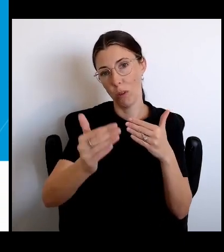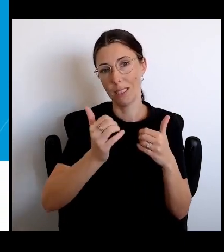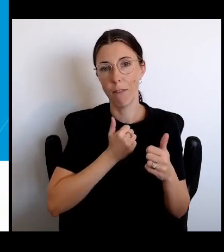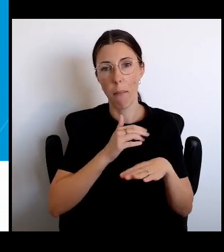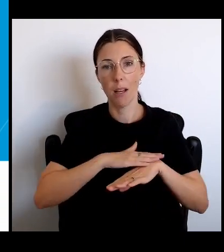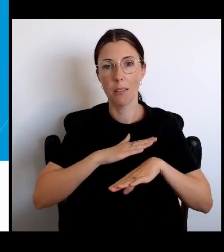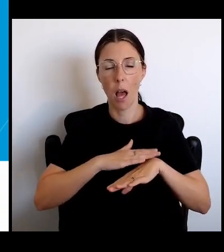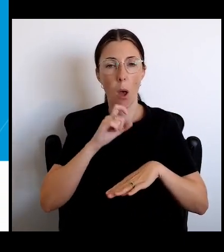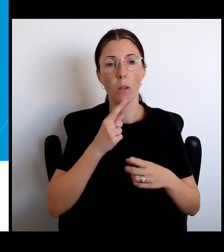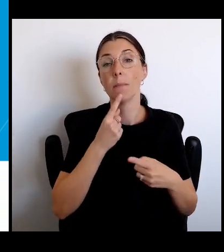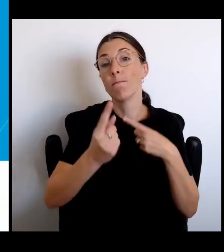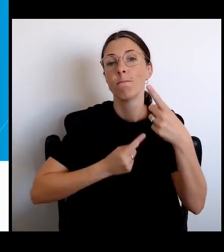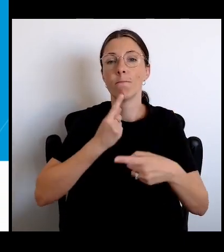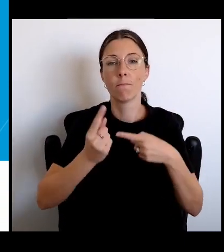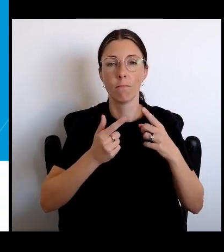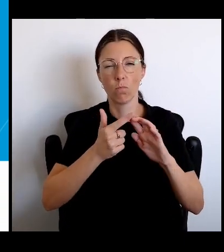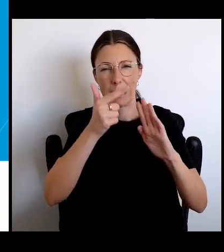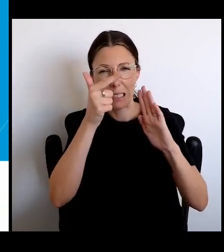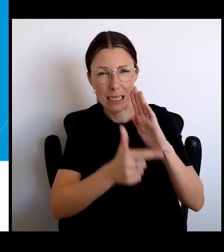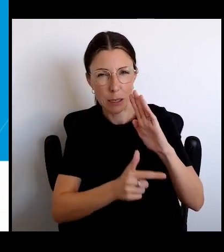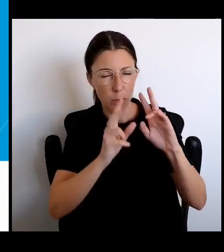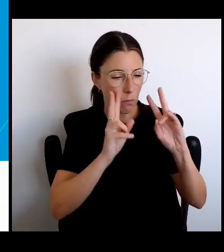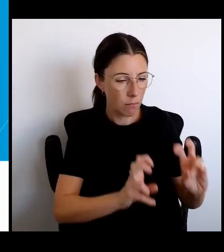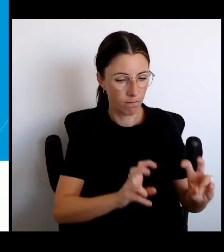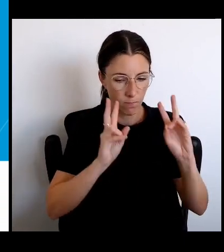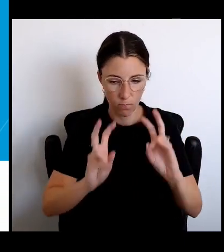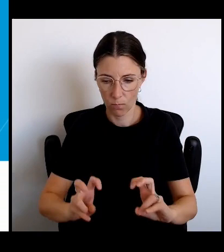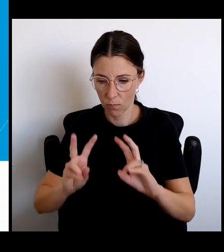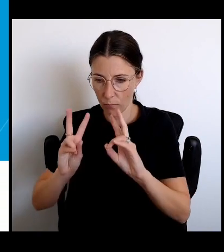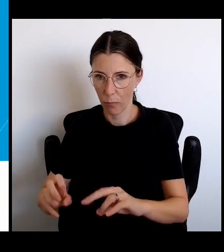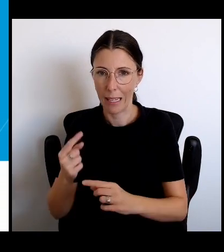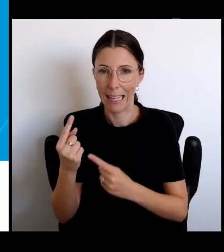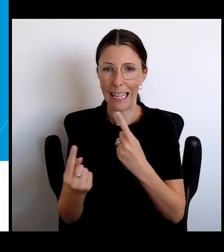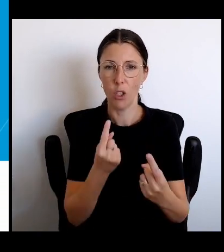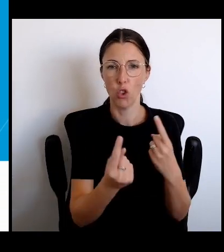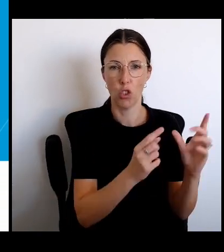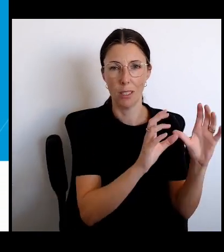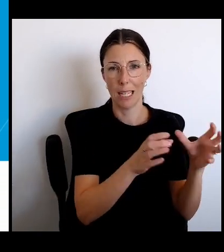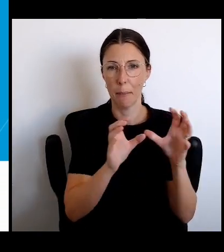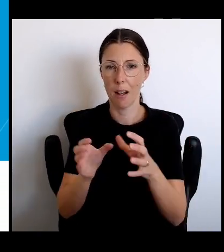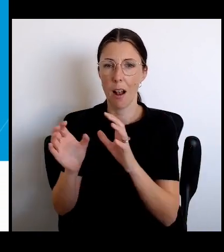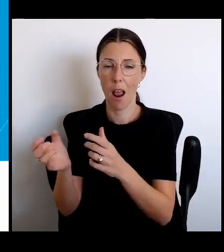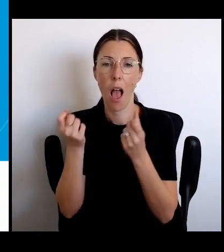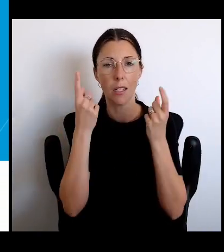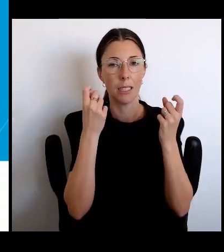you through a deep dive into each of those segments to understand them in more detail.